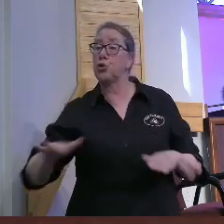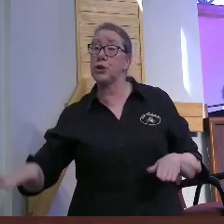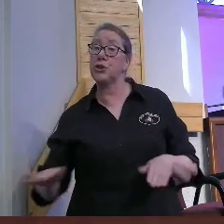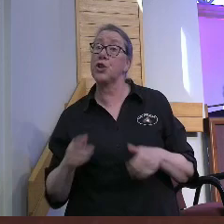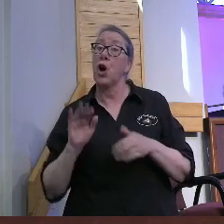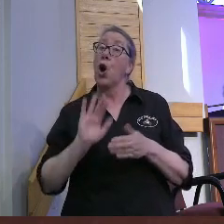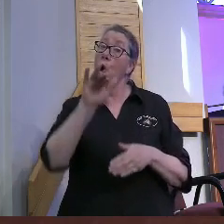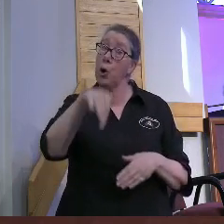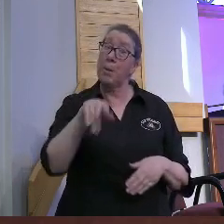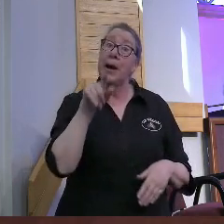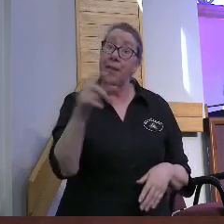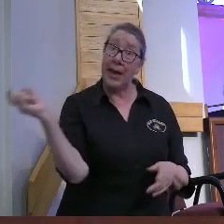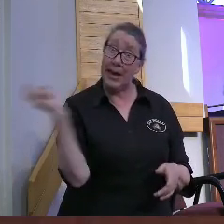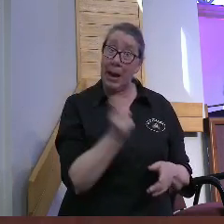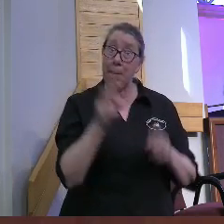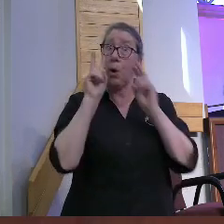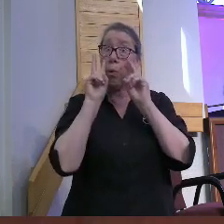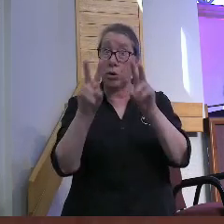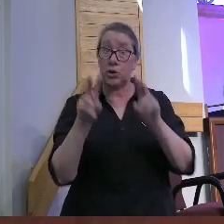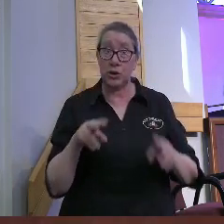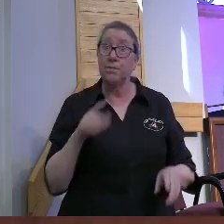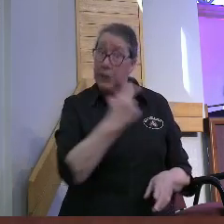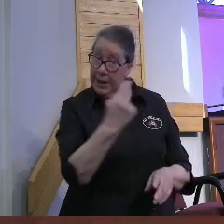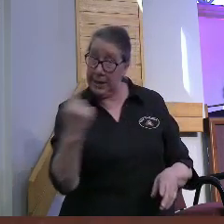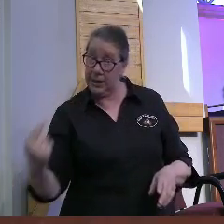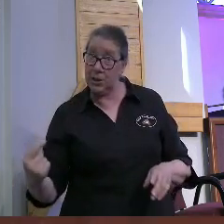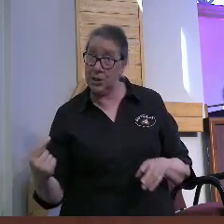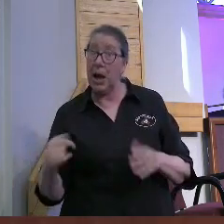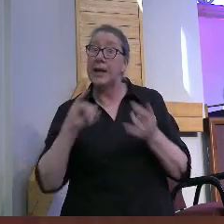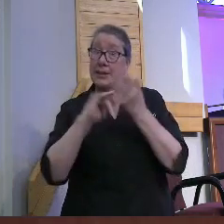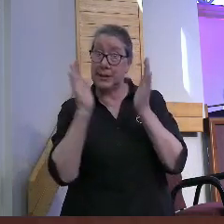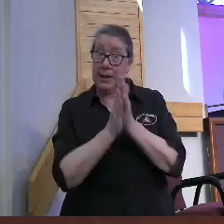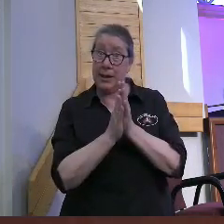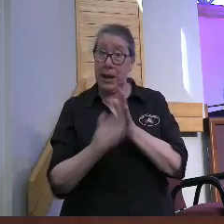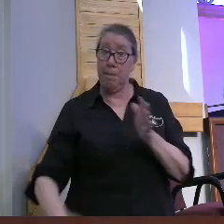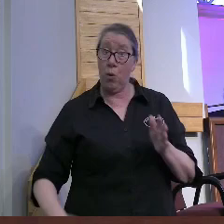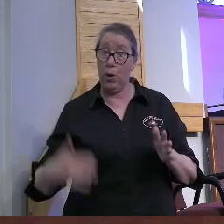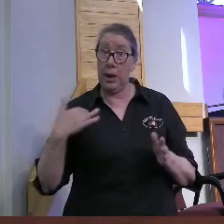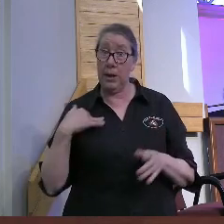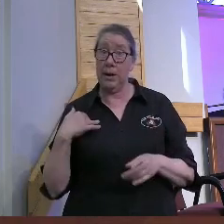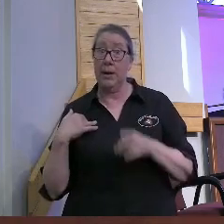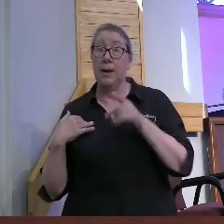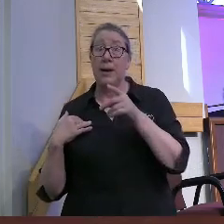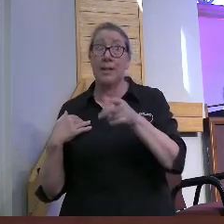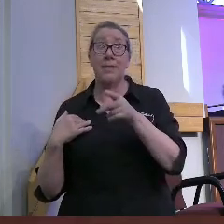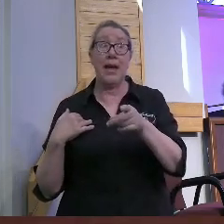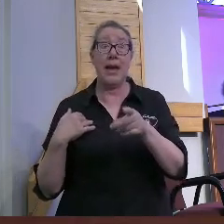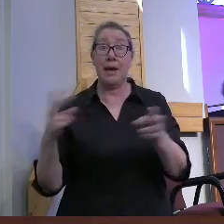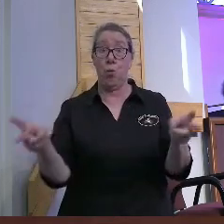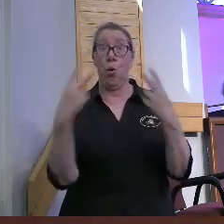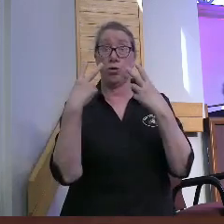they join us as well every morning at 6 a.m. Be mindful, they get up at 5 a.m. So they're already well into their day at